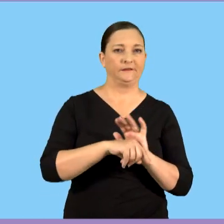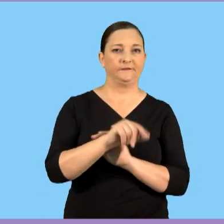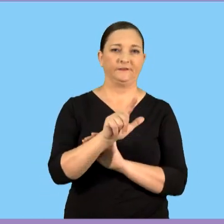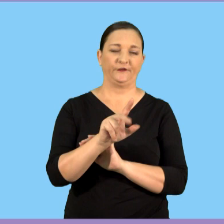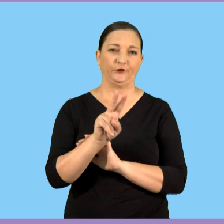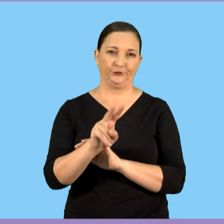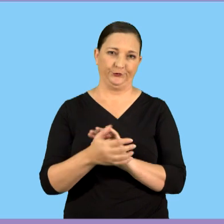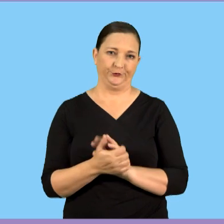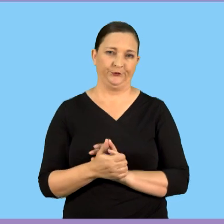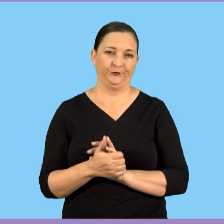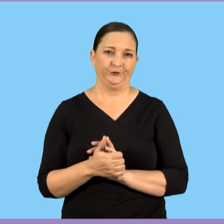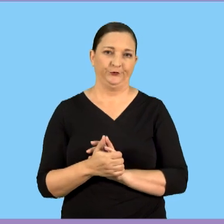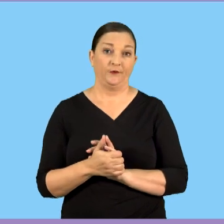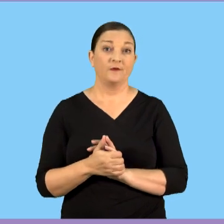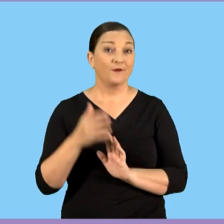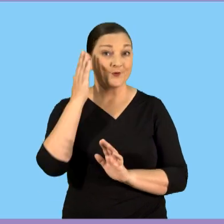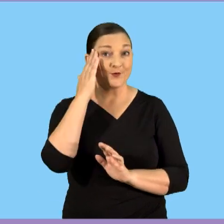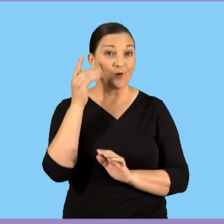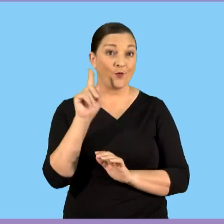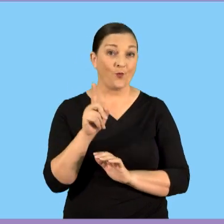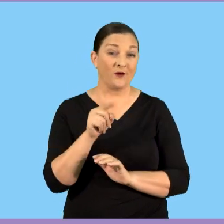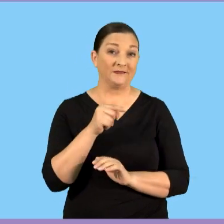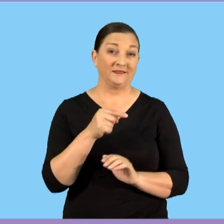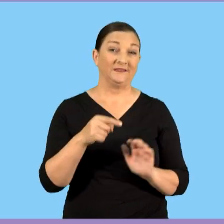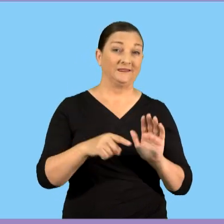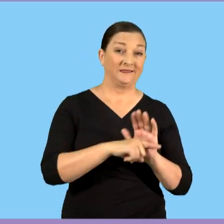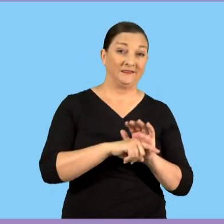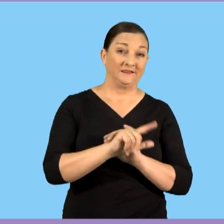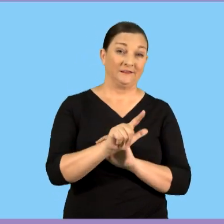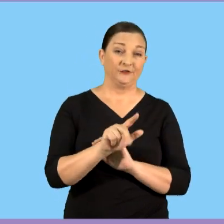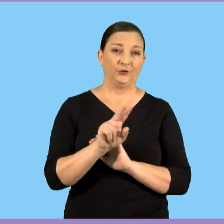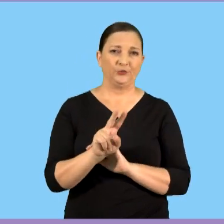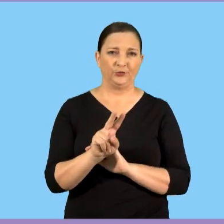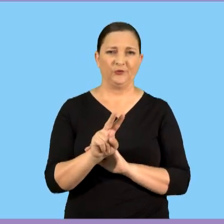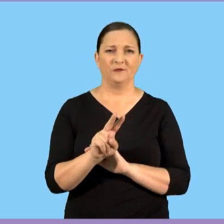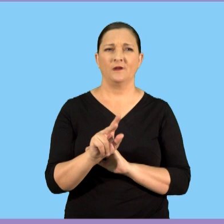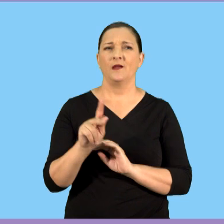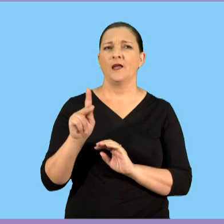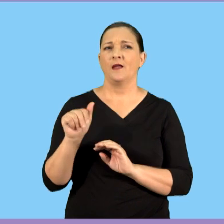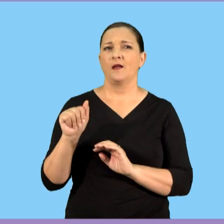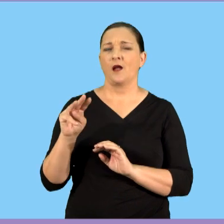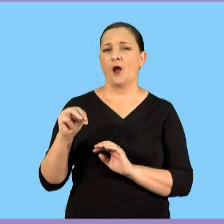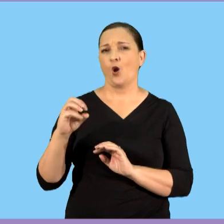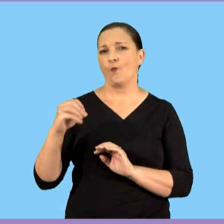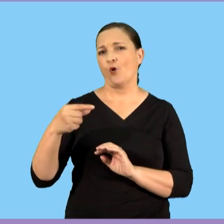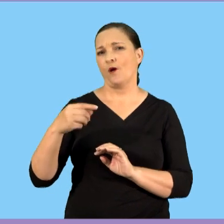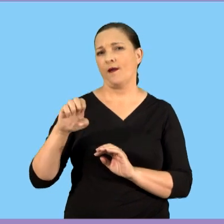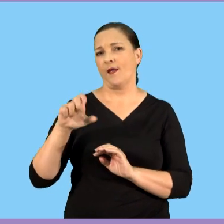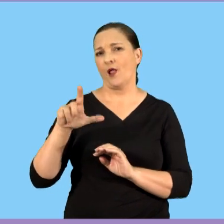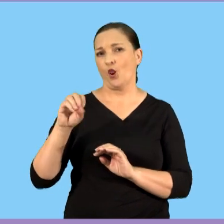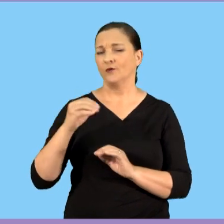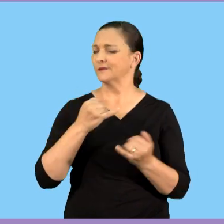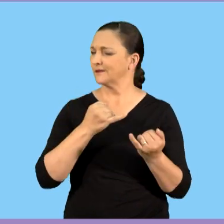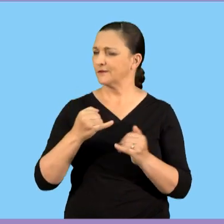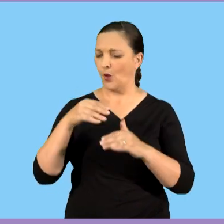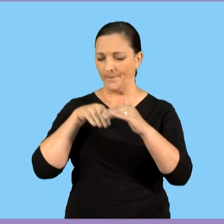a negative 72. And we know that that negative indicates to us that Kamogelo is